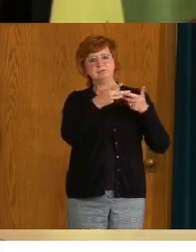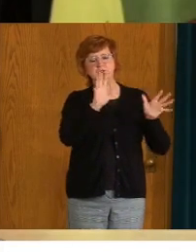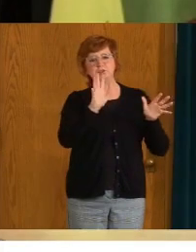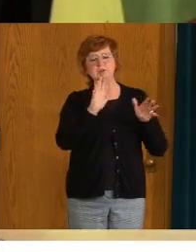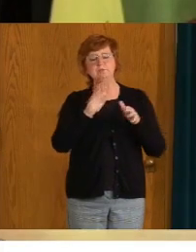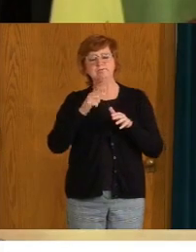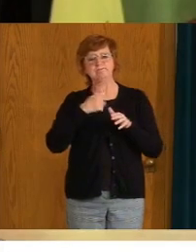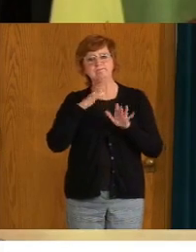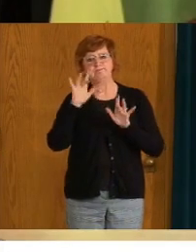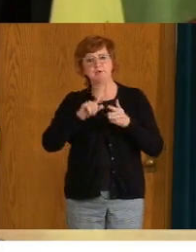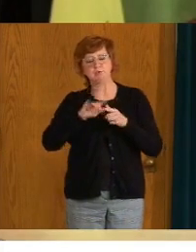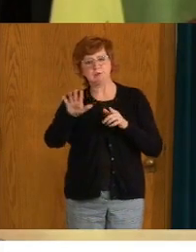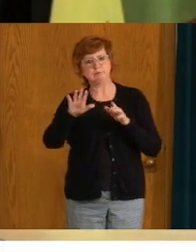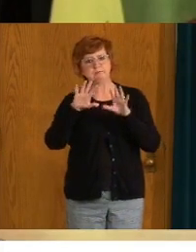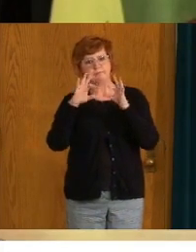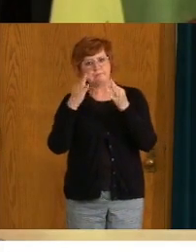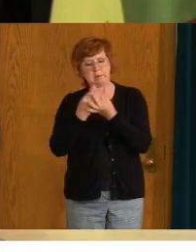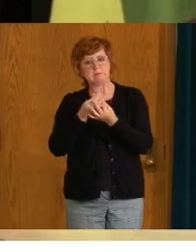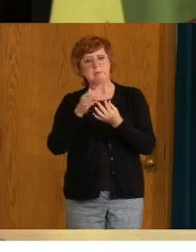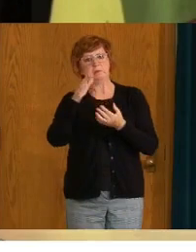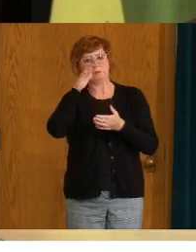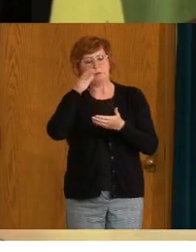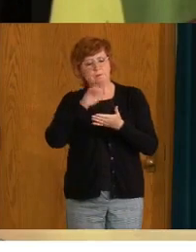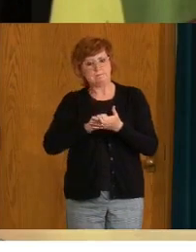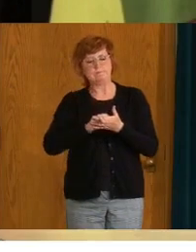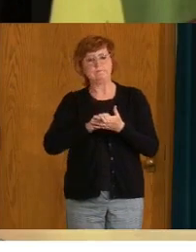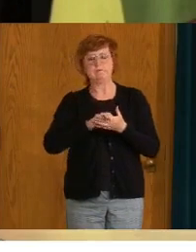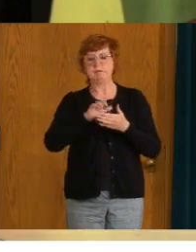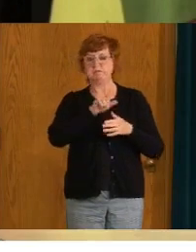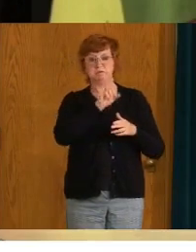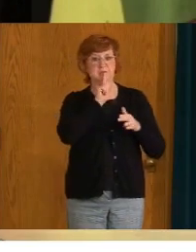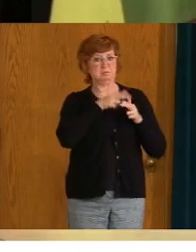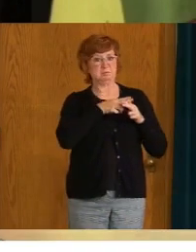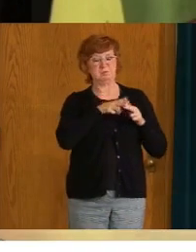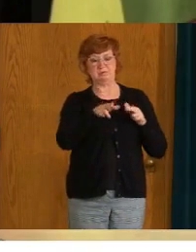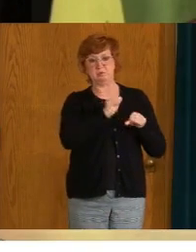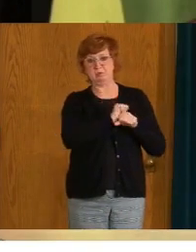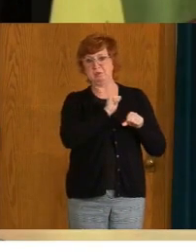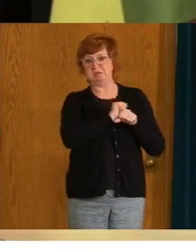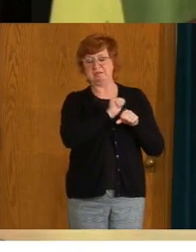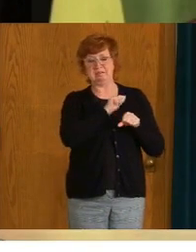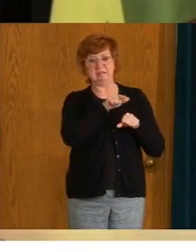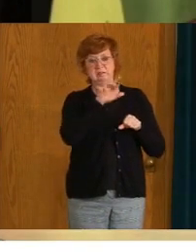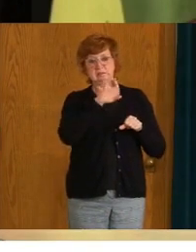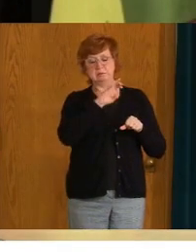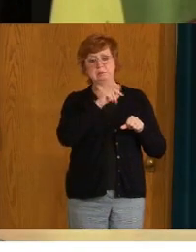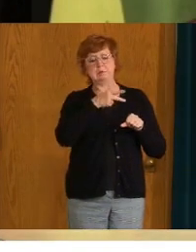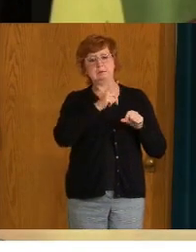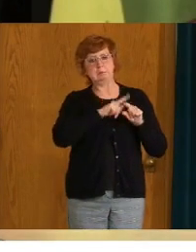this young man had provided on behalf of his community and on behalf of the province and the nation of Canada.